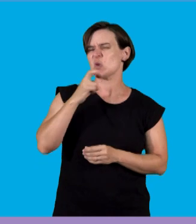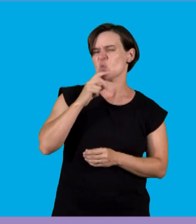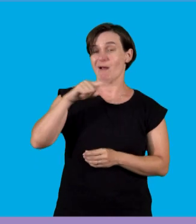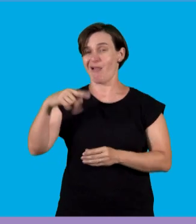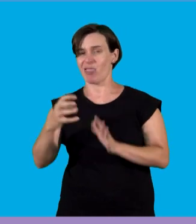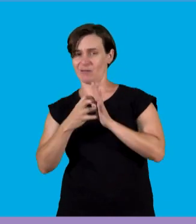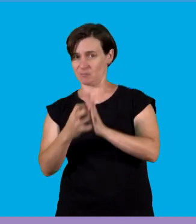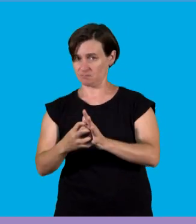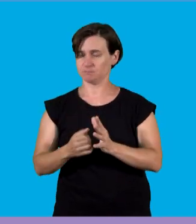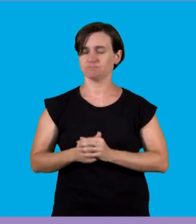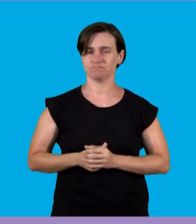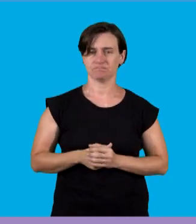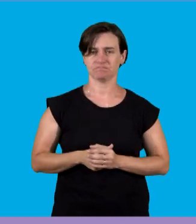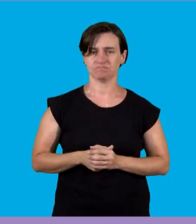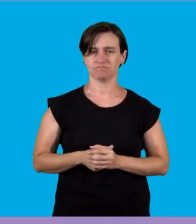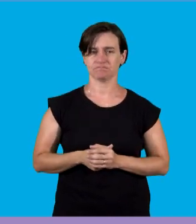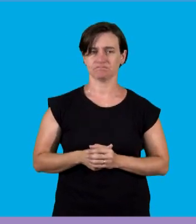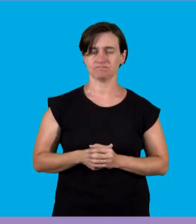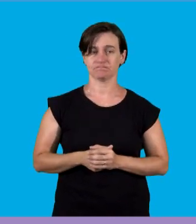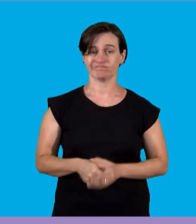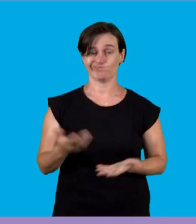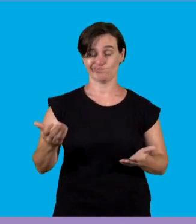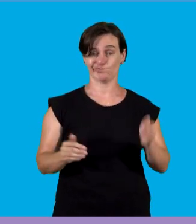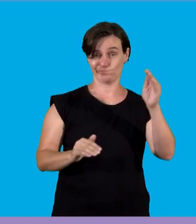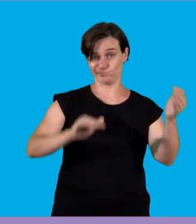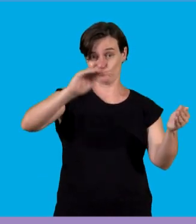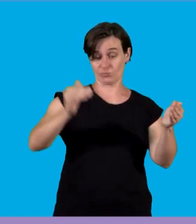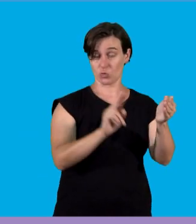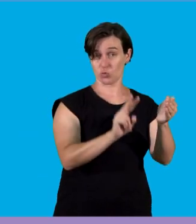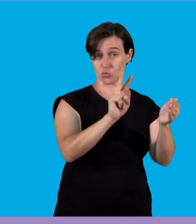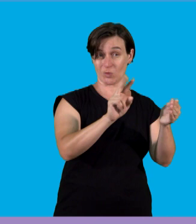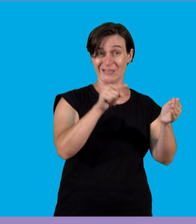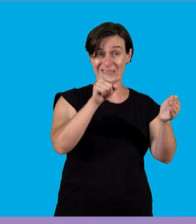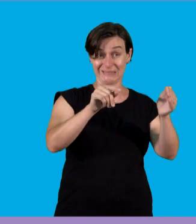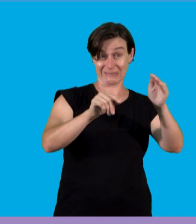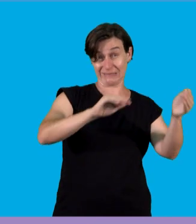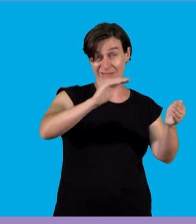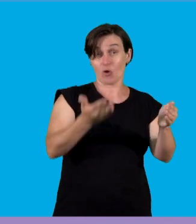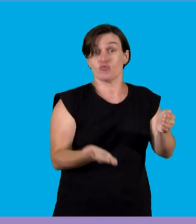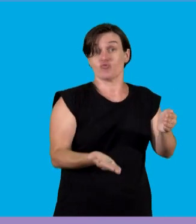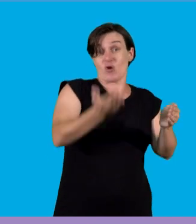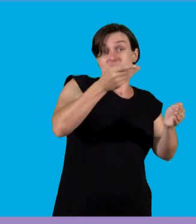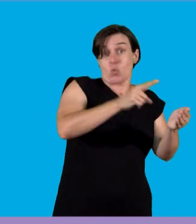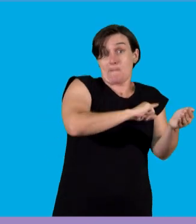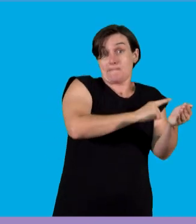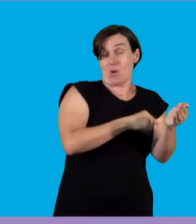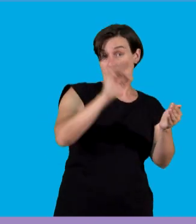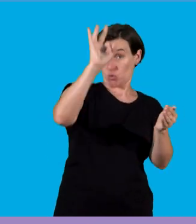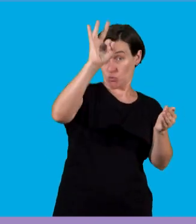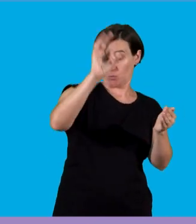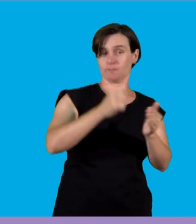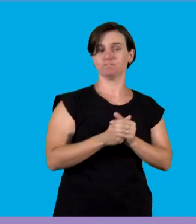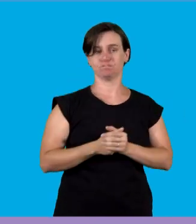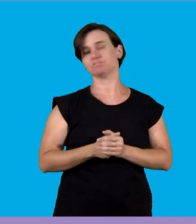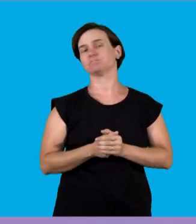use another example. So now we have a 2 squared, and this is raised to a power of 3. So it's